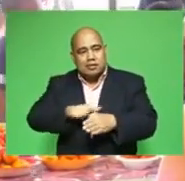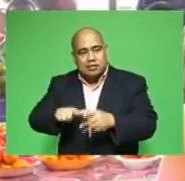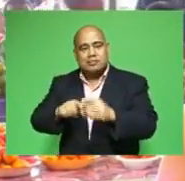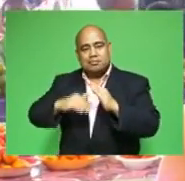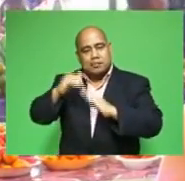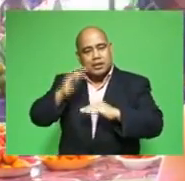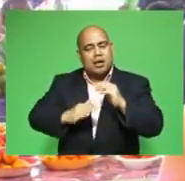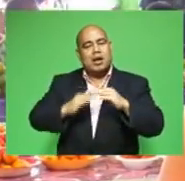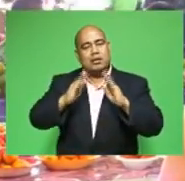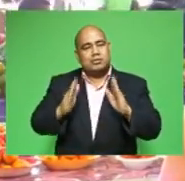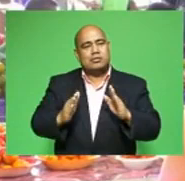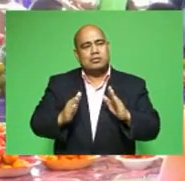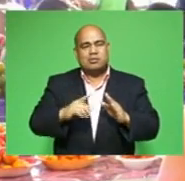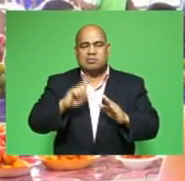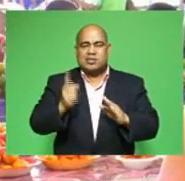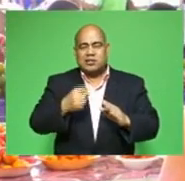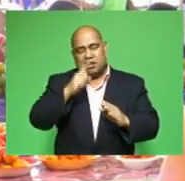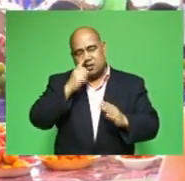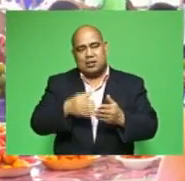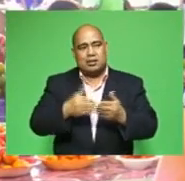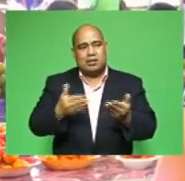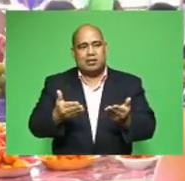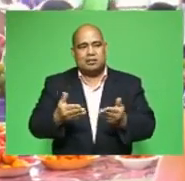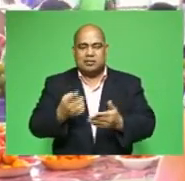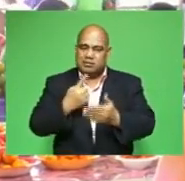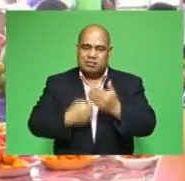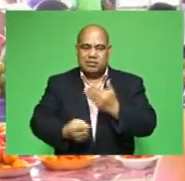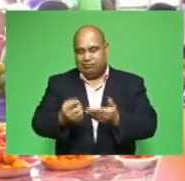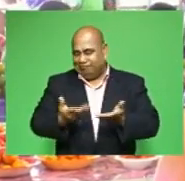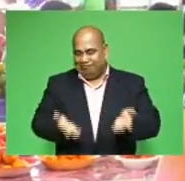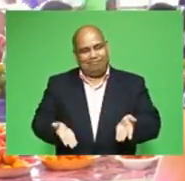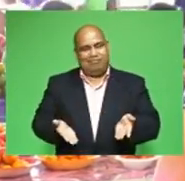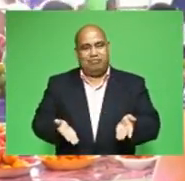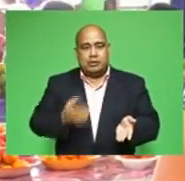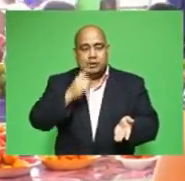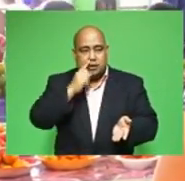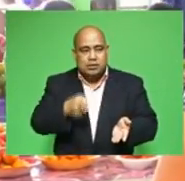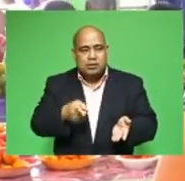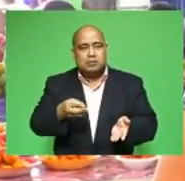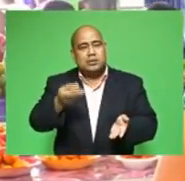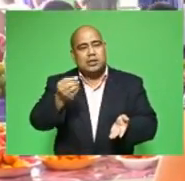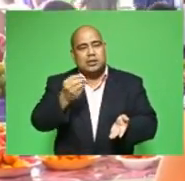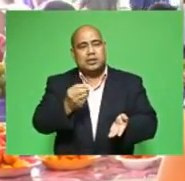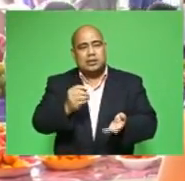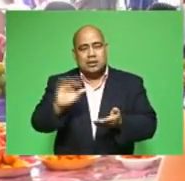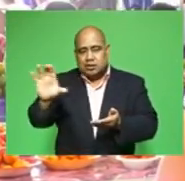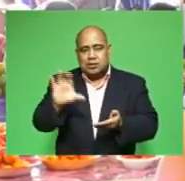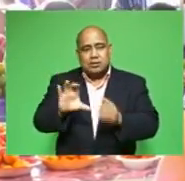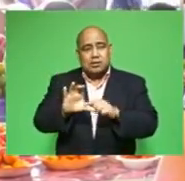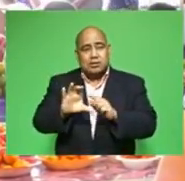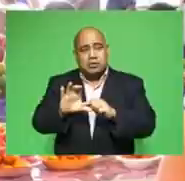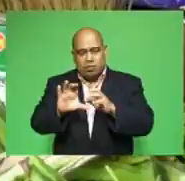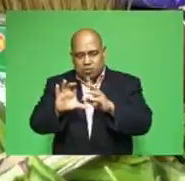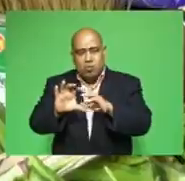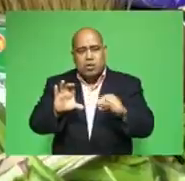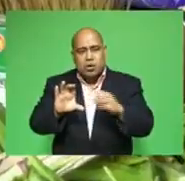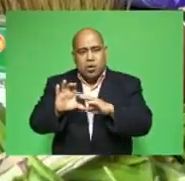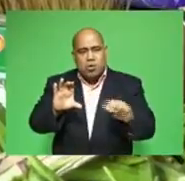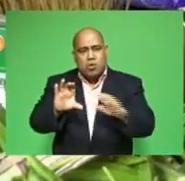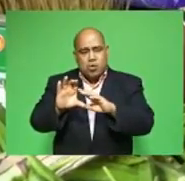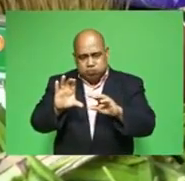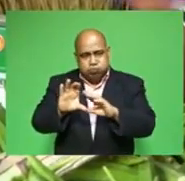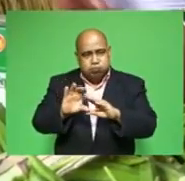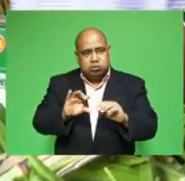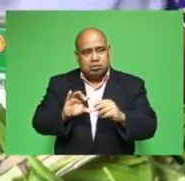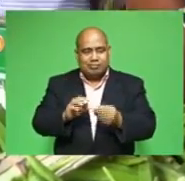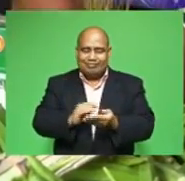won't happen in this kind of crisis. All the money I just keep on go and withdraw and it's all gone.